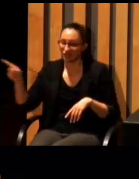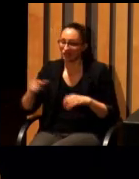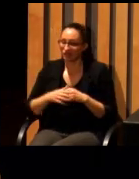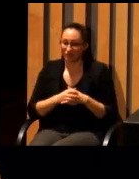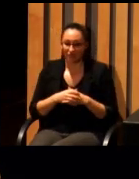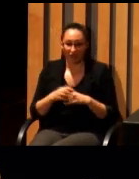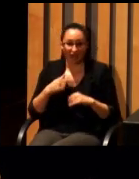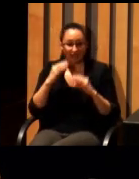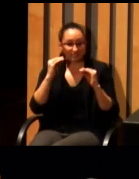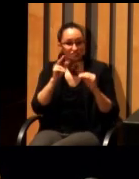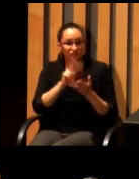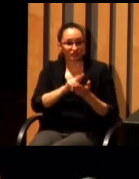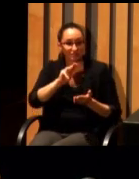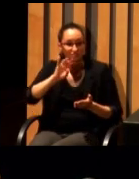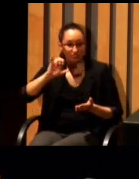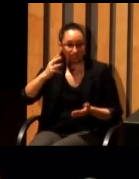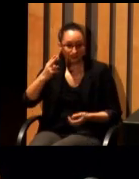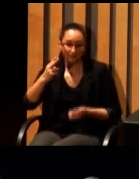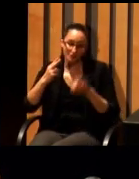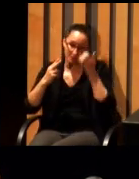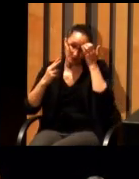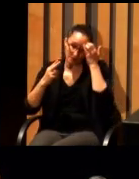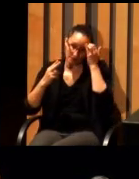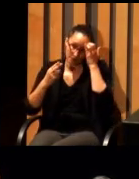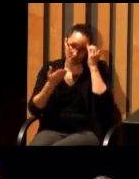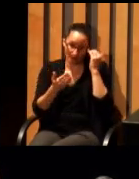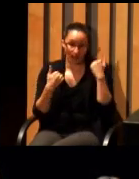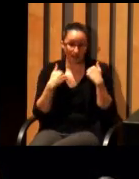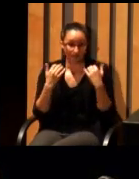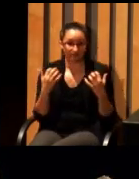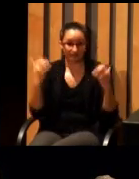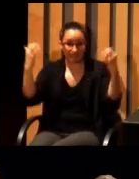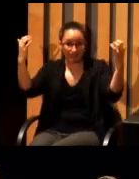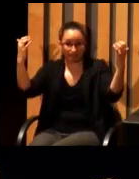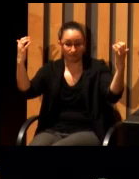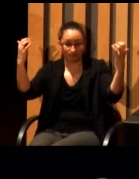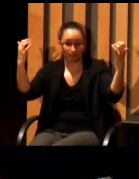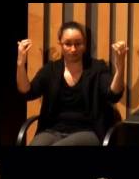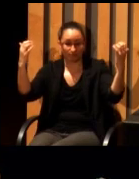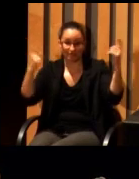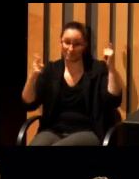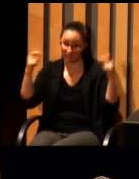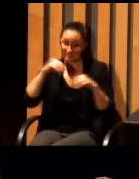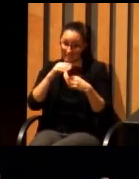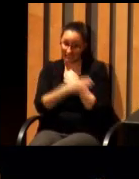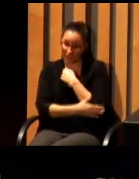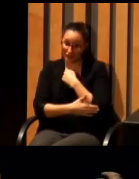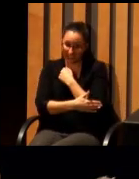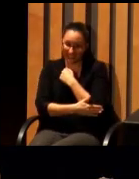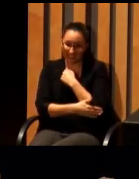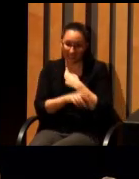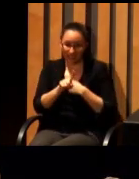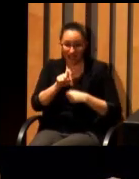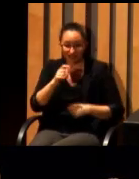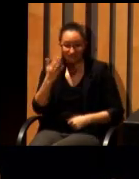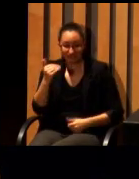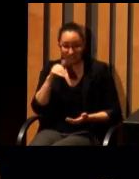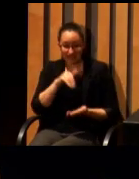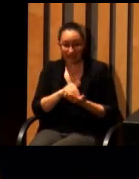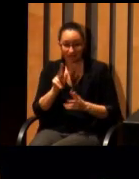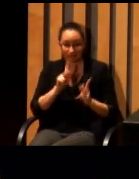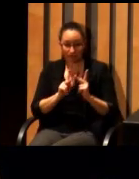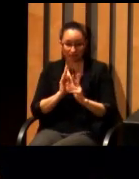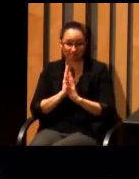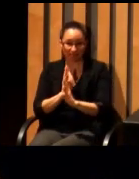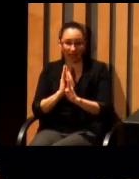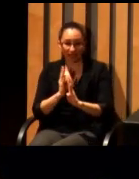I teach at the University of Michigan, which has a stadium, largest stadium in the country, and we 115,000 people, and we